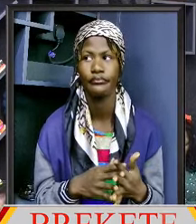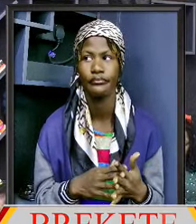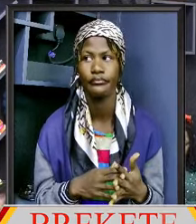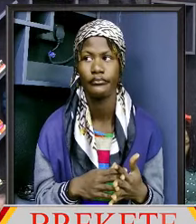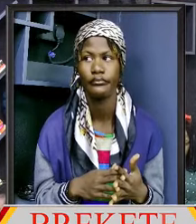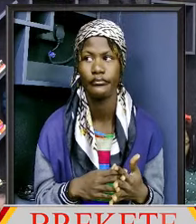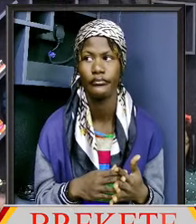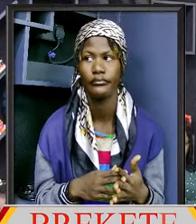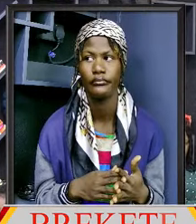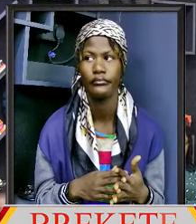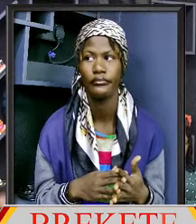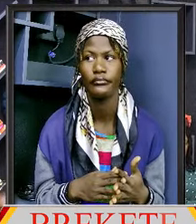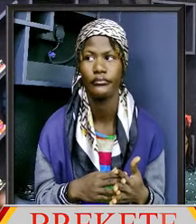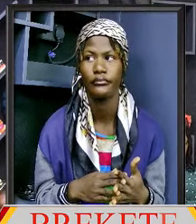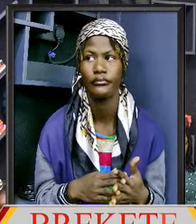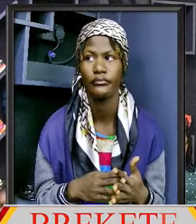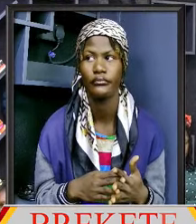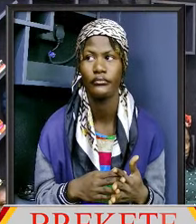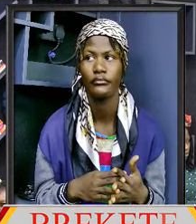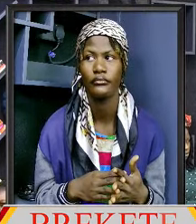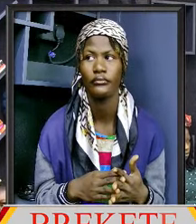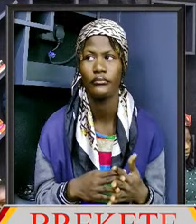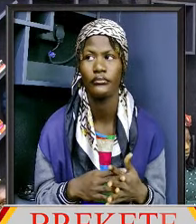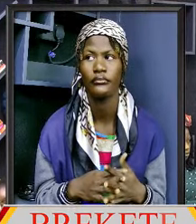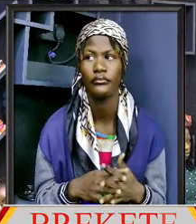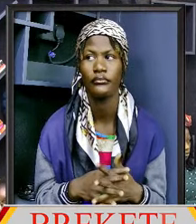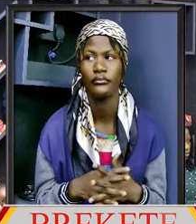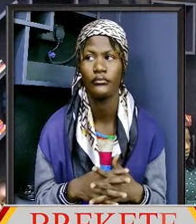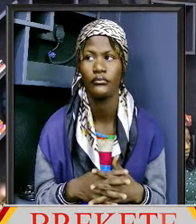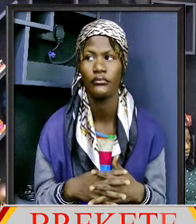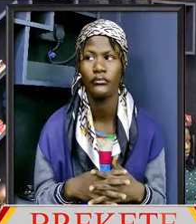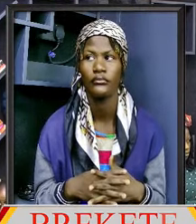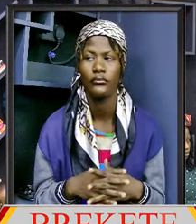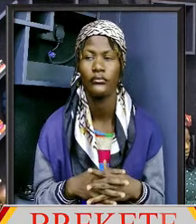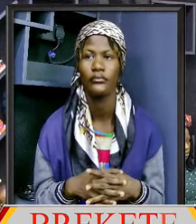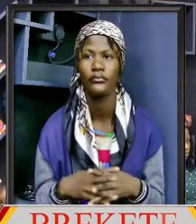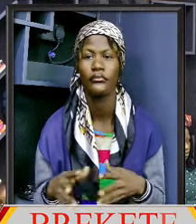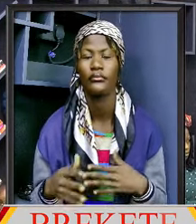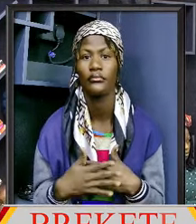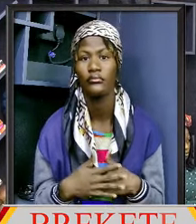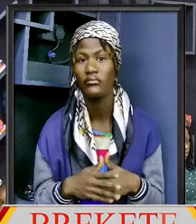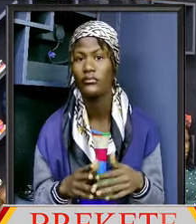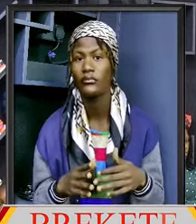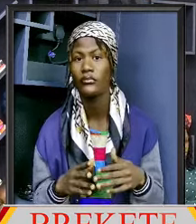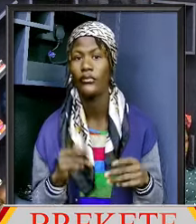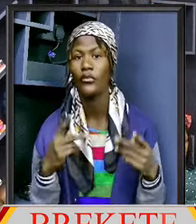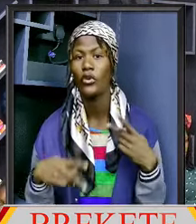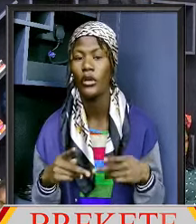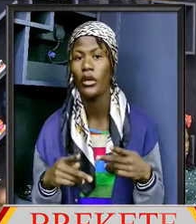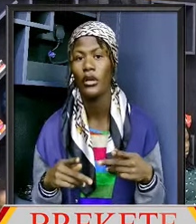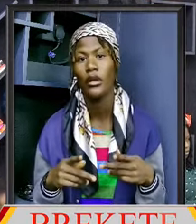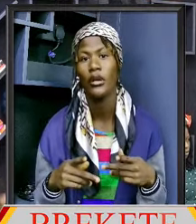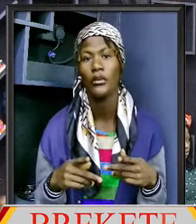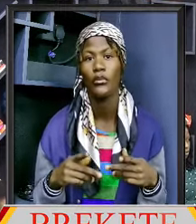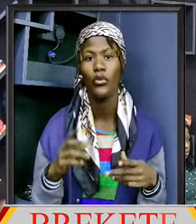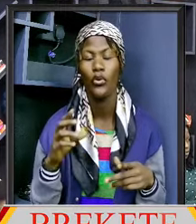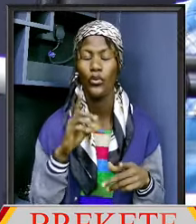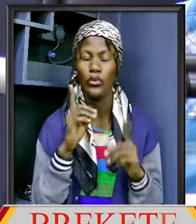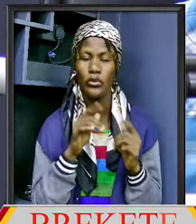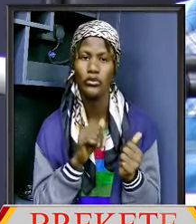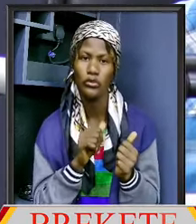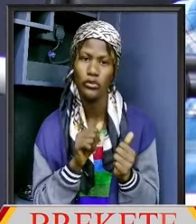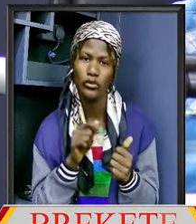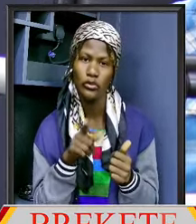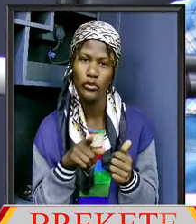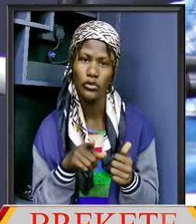economy. So you go wait. After the program, we'll advise you one or two things where you go do. Not be business where you go do, but how